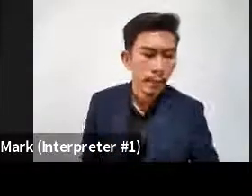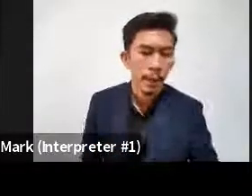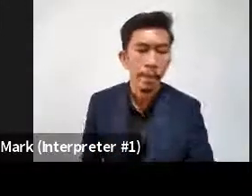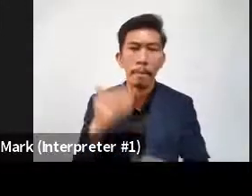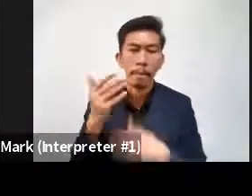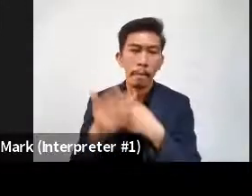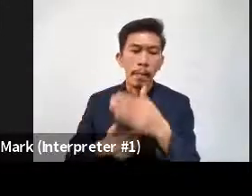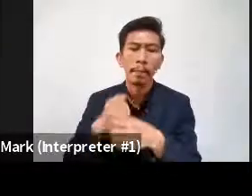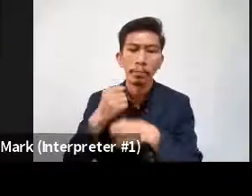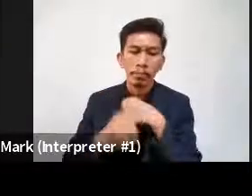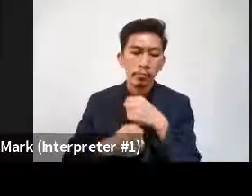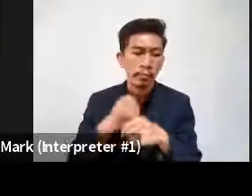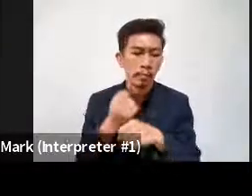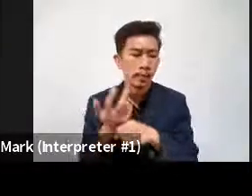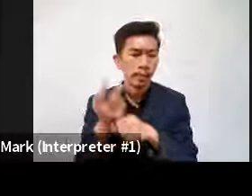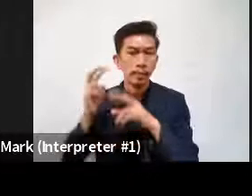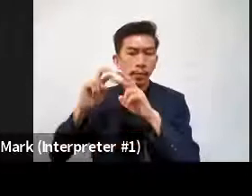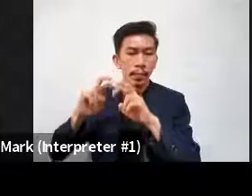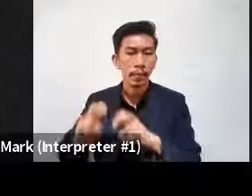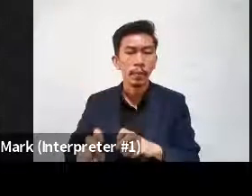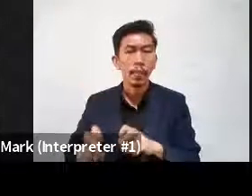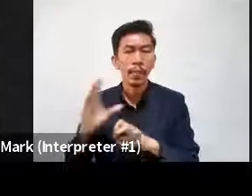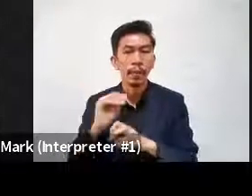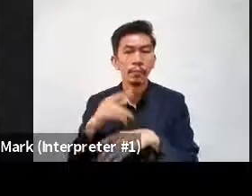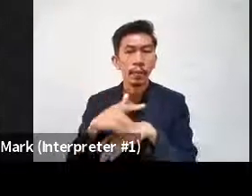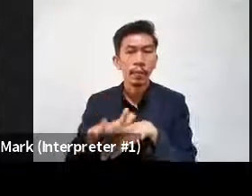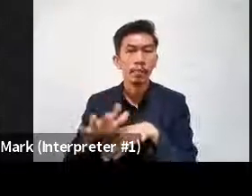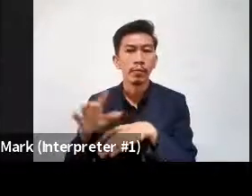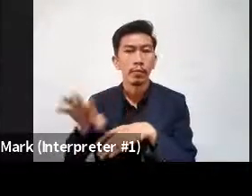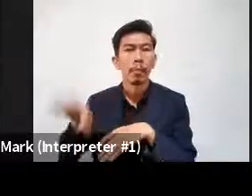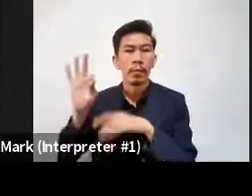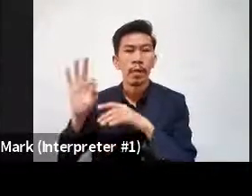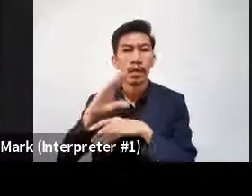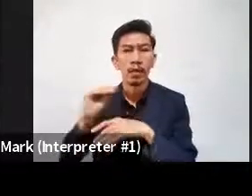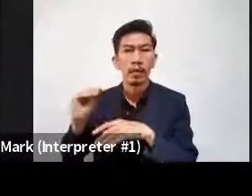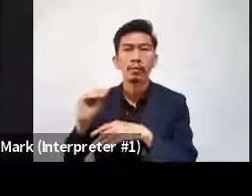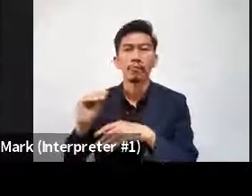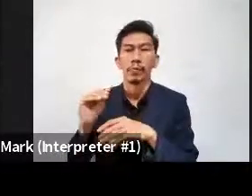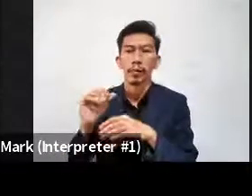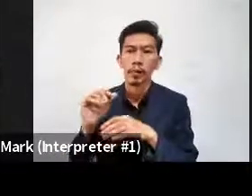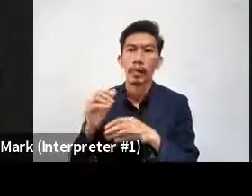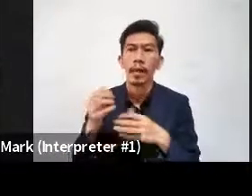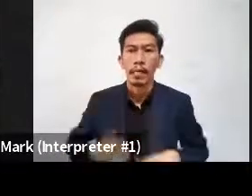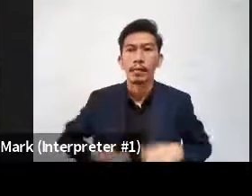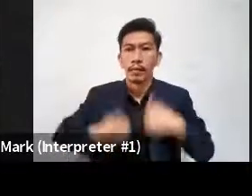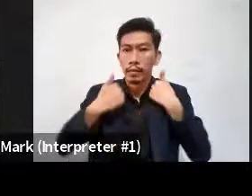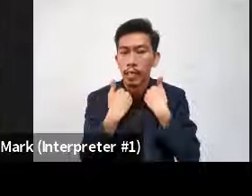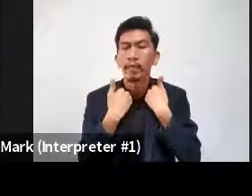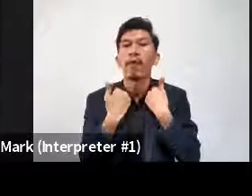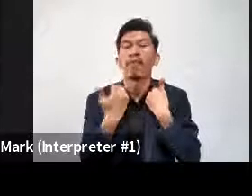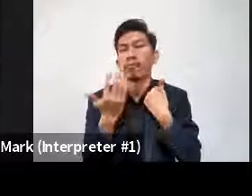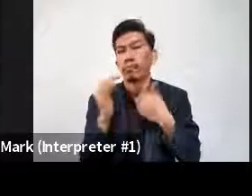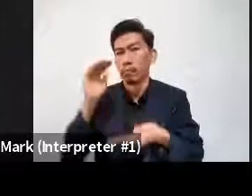years in screening, early detection, and increase in survival were all negated.